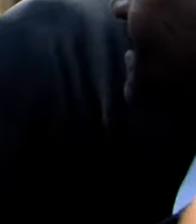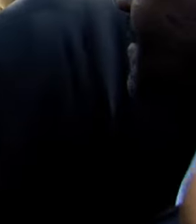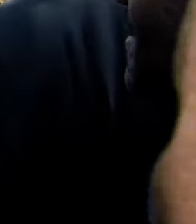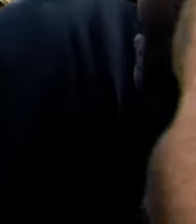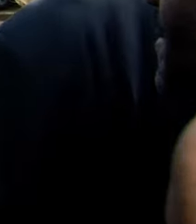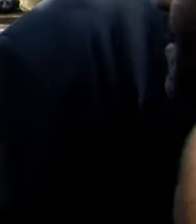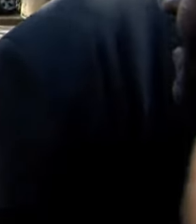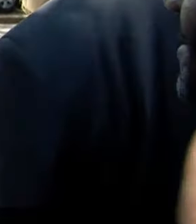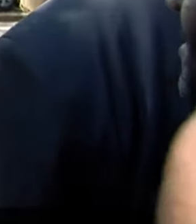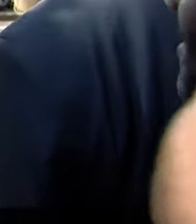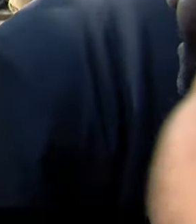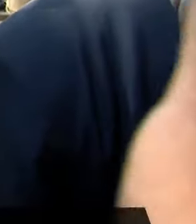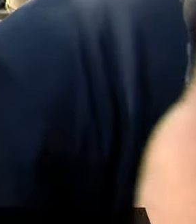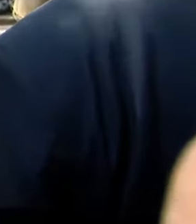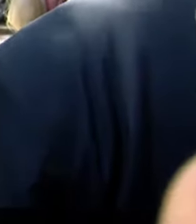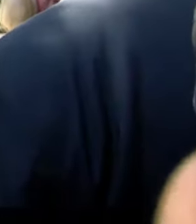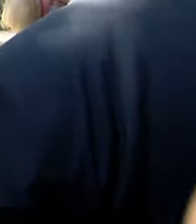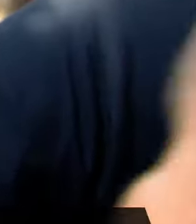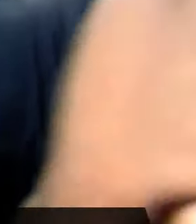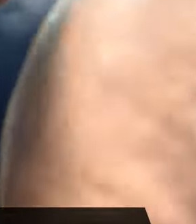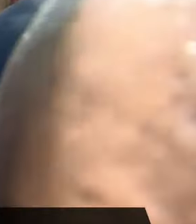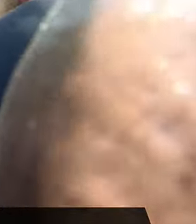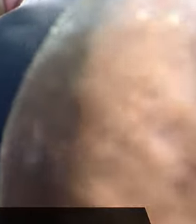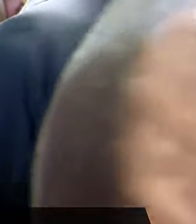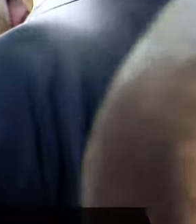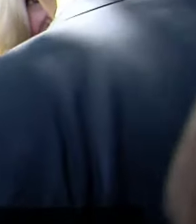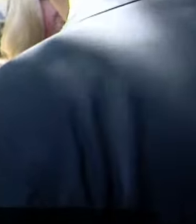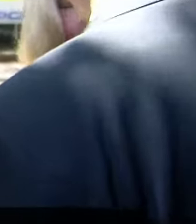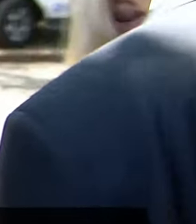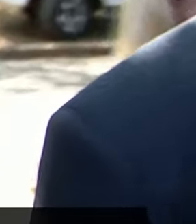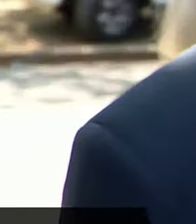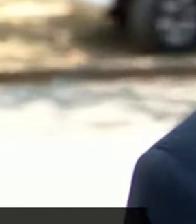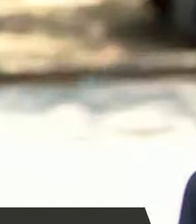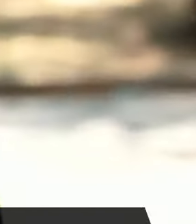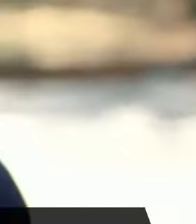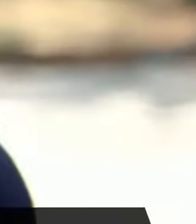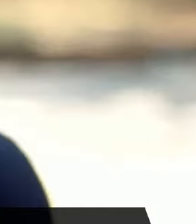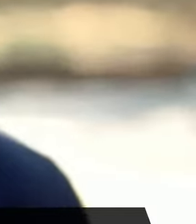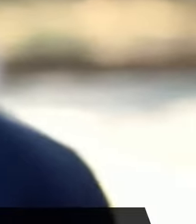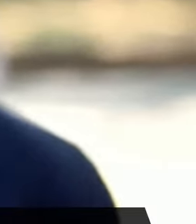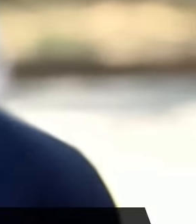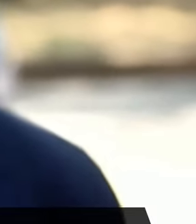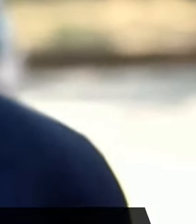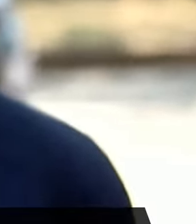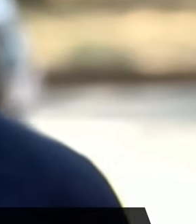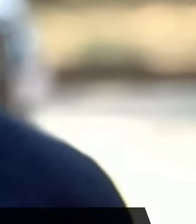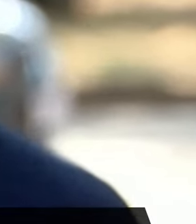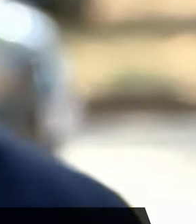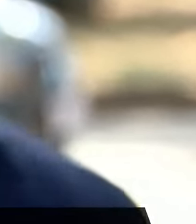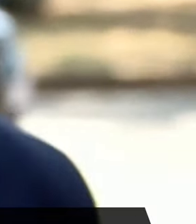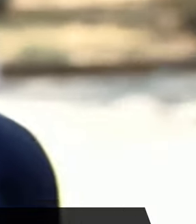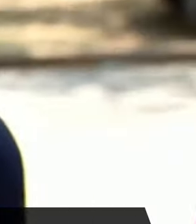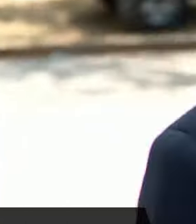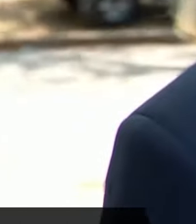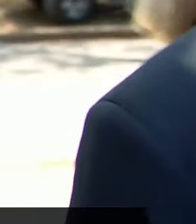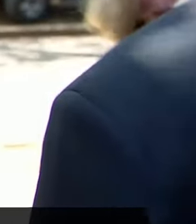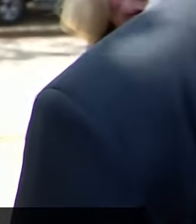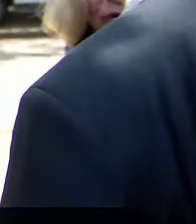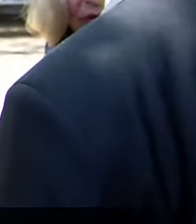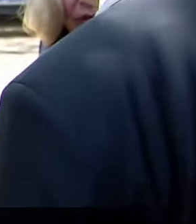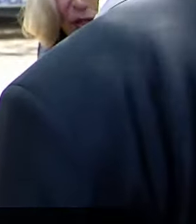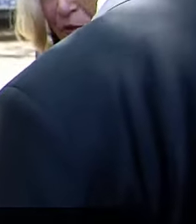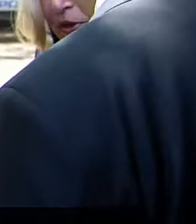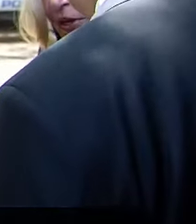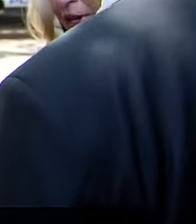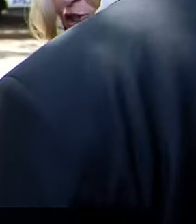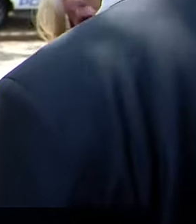you really worked with. I mean, I remember when you were president, he was the deputy president, deputy minister. And then, of